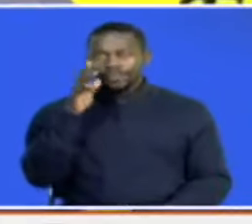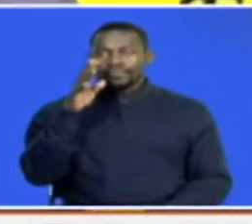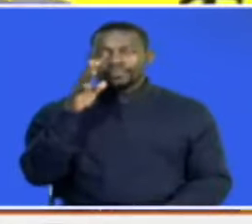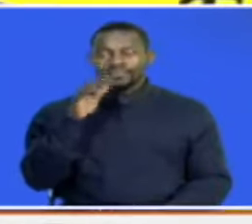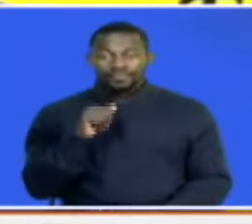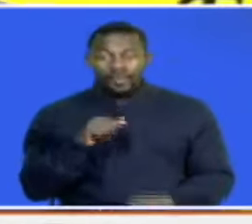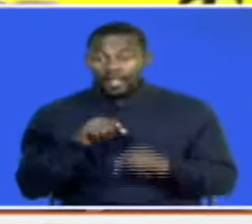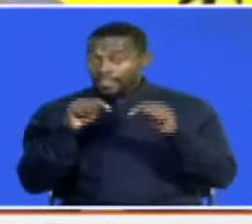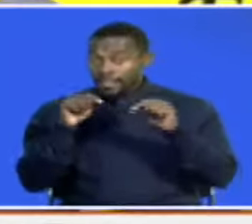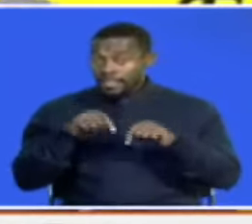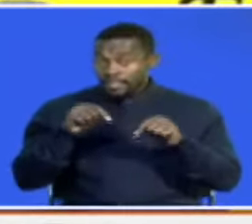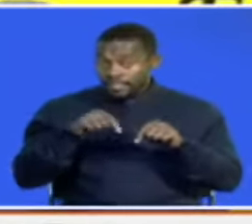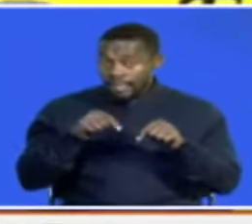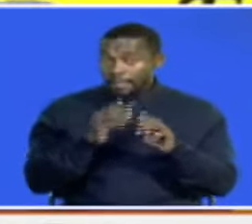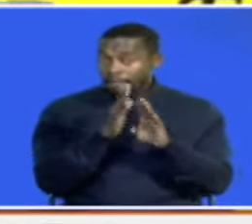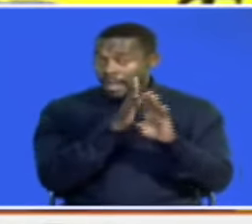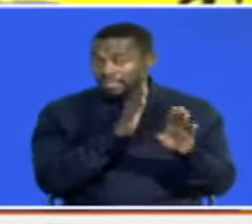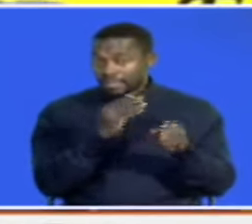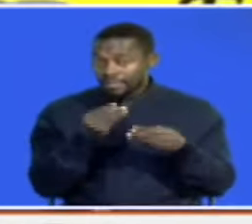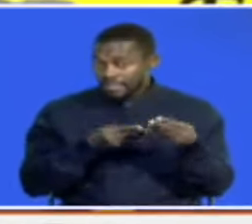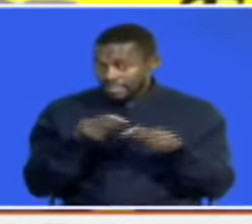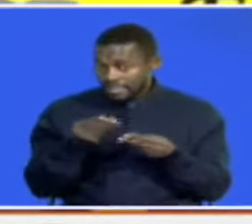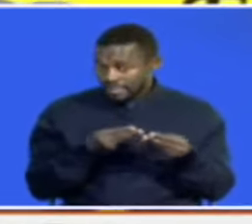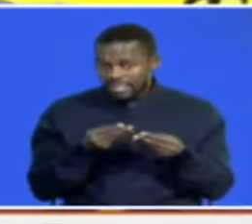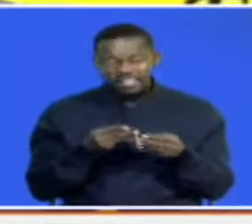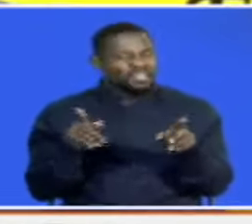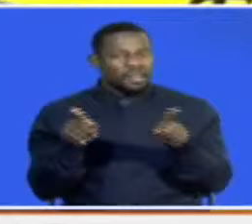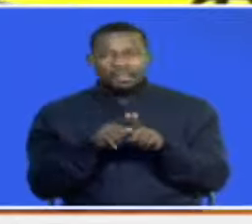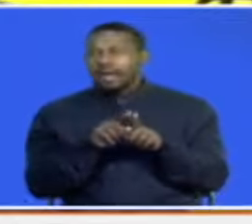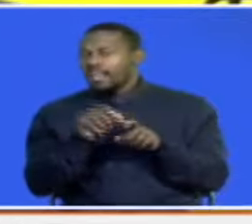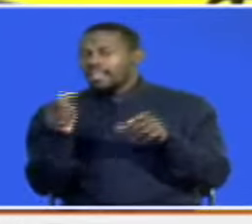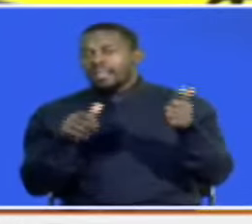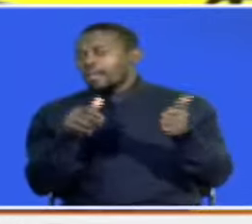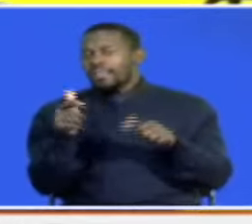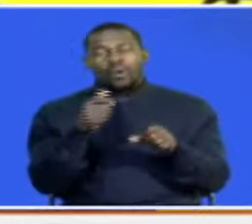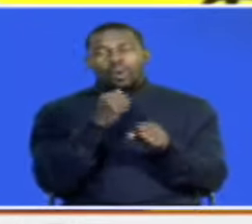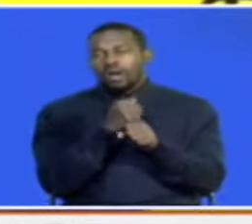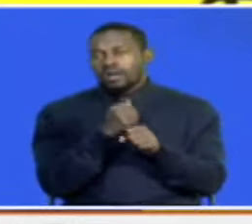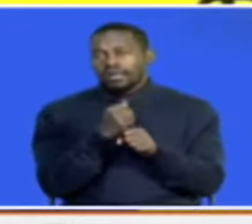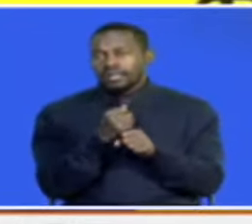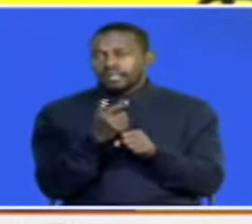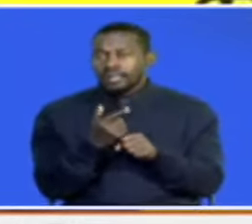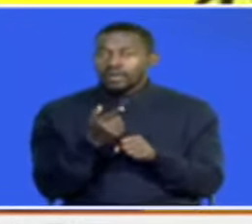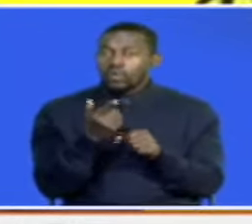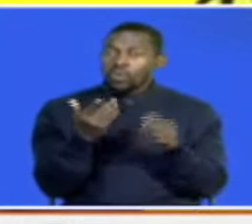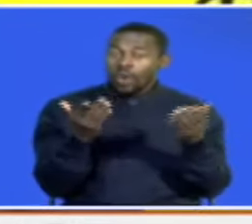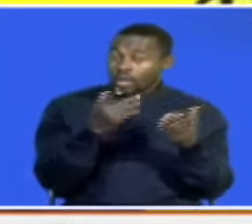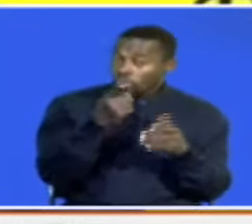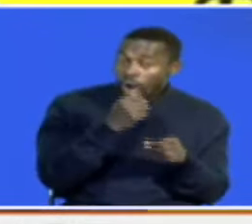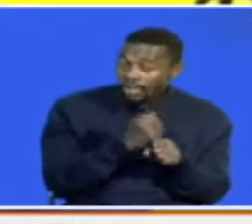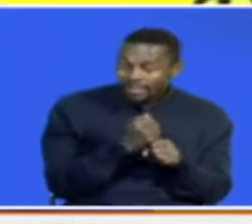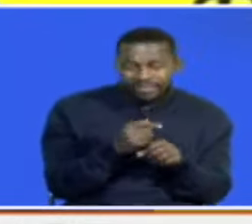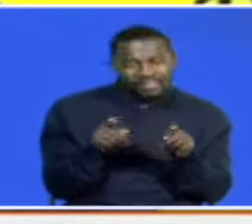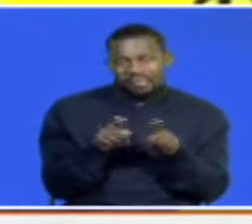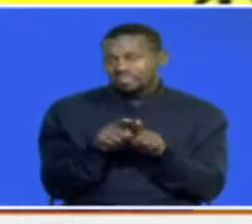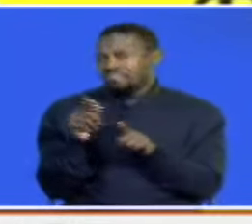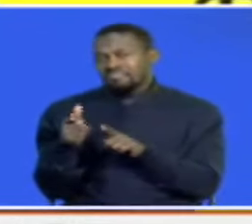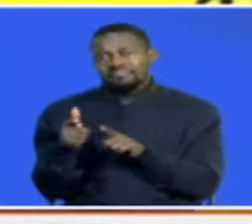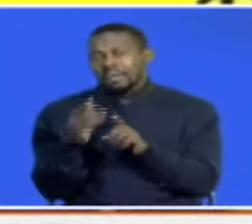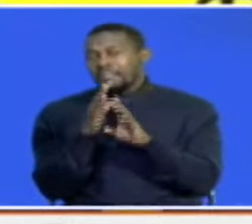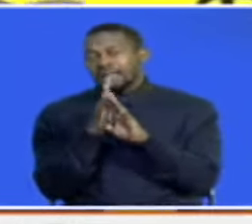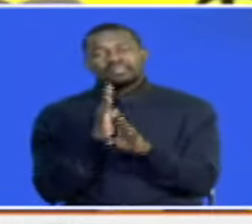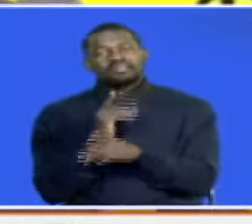Hii biashara ya matatu ni kama kasi ile nyingine yote mtu ameandikwa. Kama mahali mmeandikwa ni kama hivyo. Wale wanauza